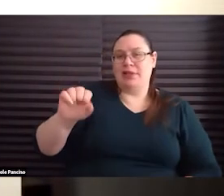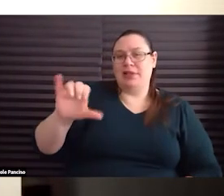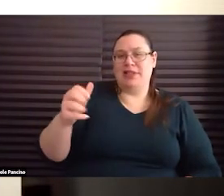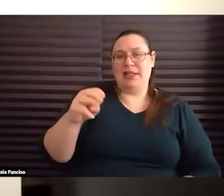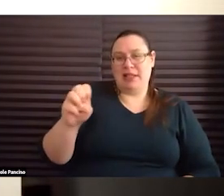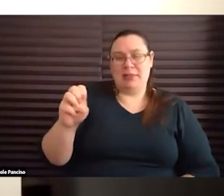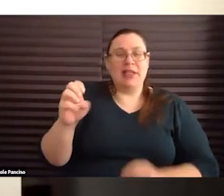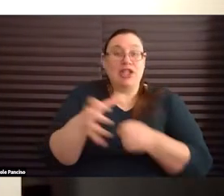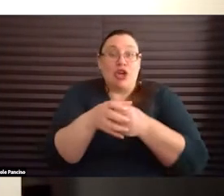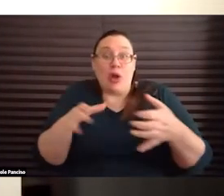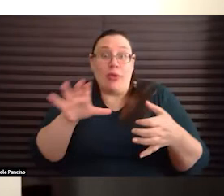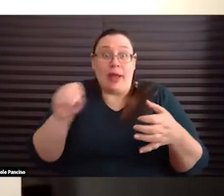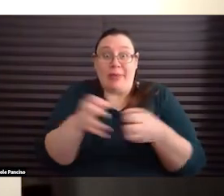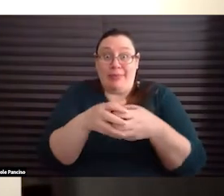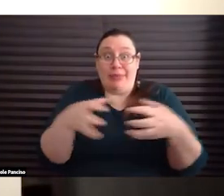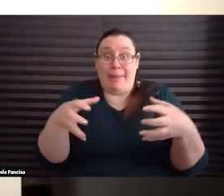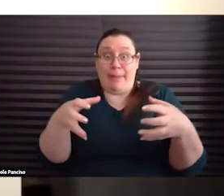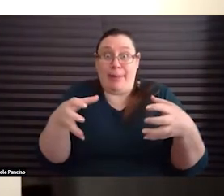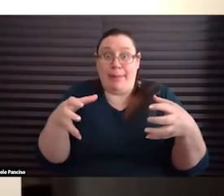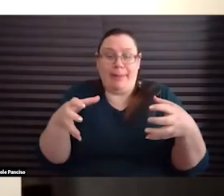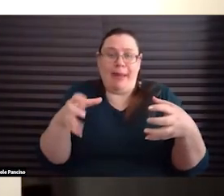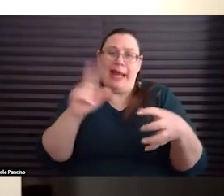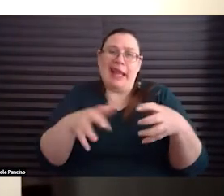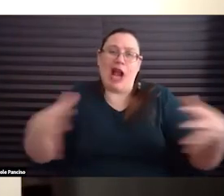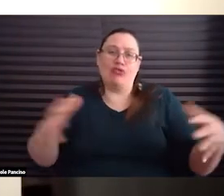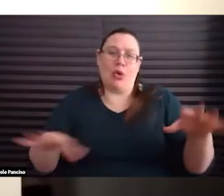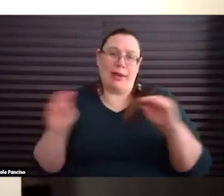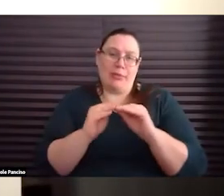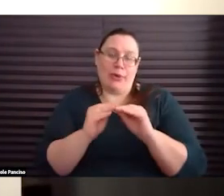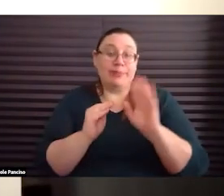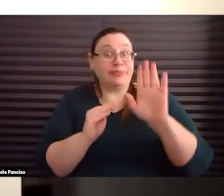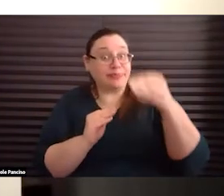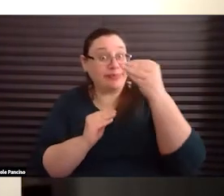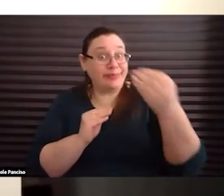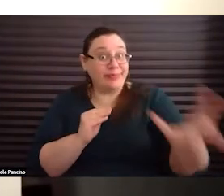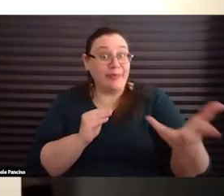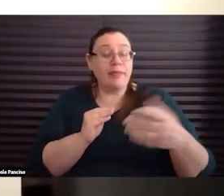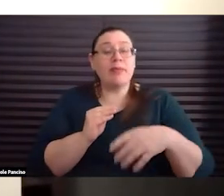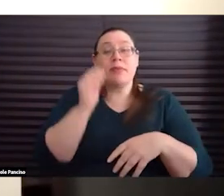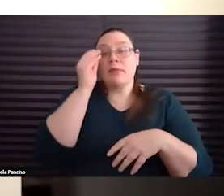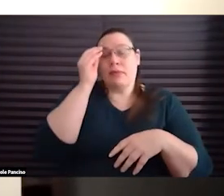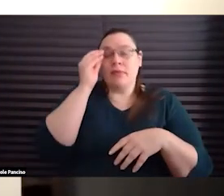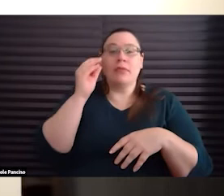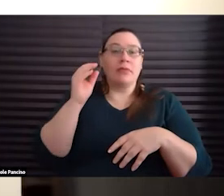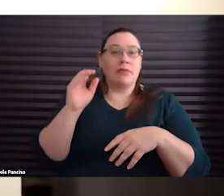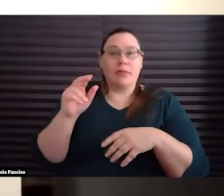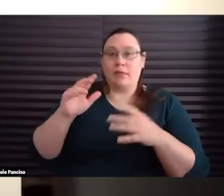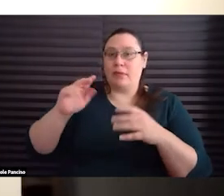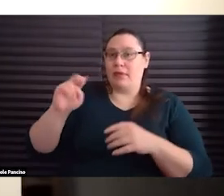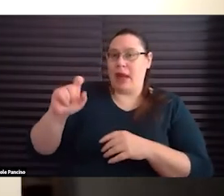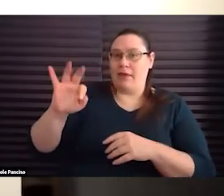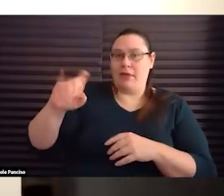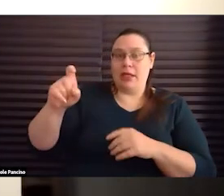it can't grow anymore. And incidentally, as huge as Netflix